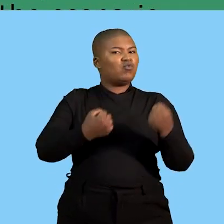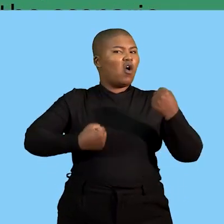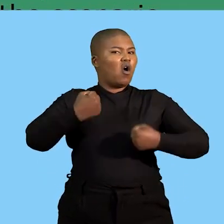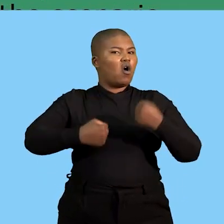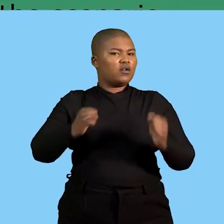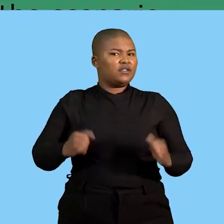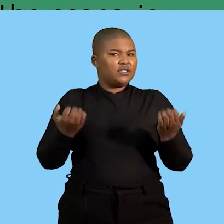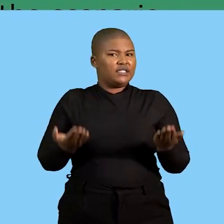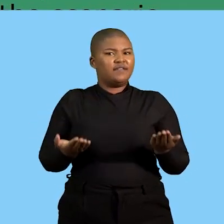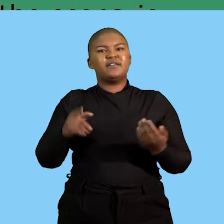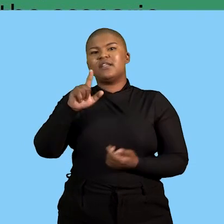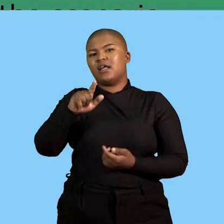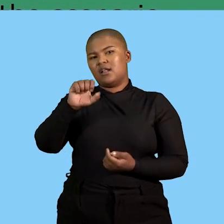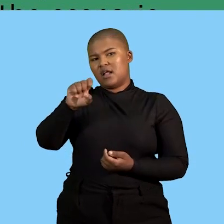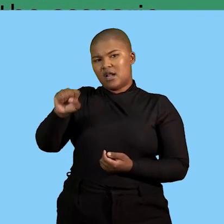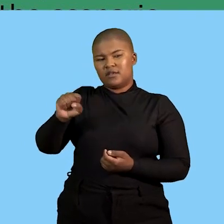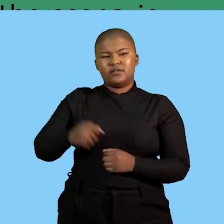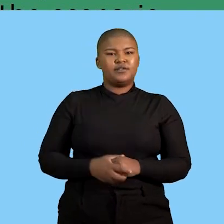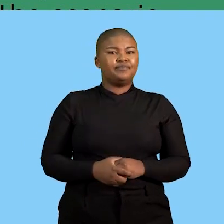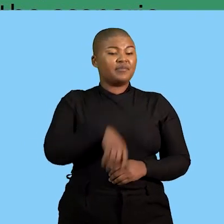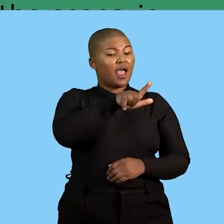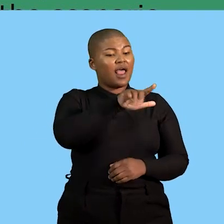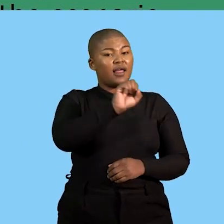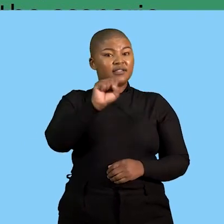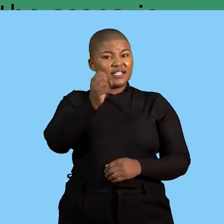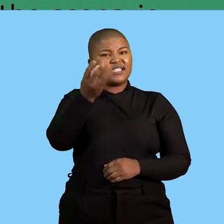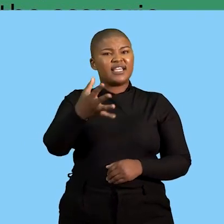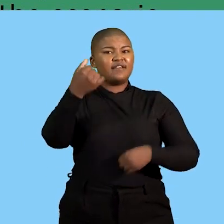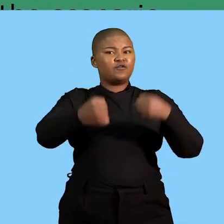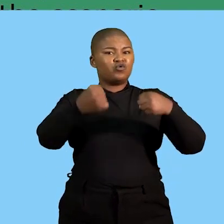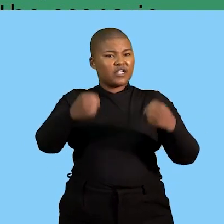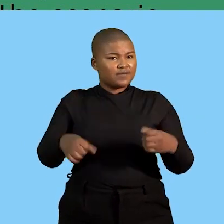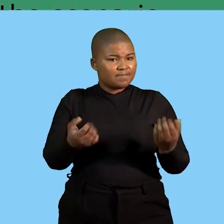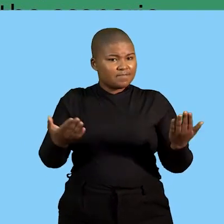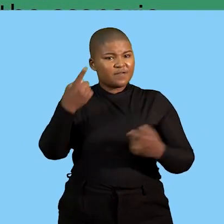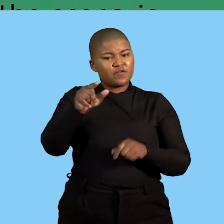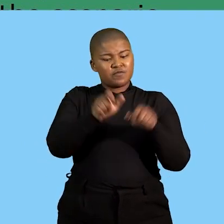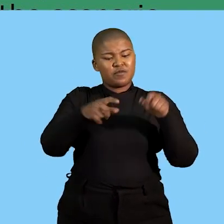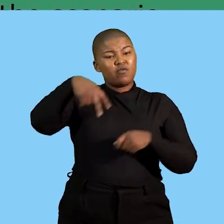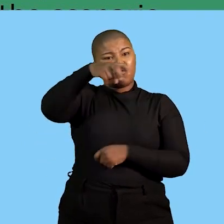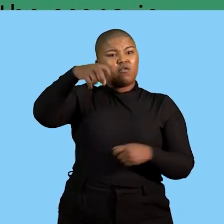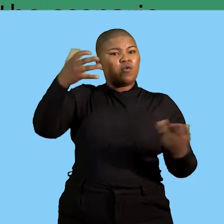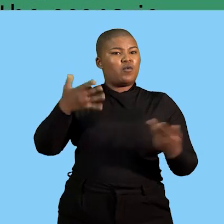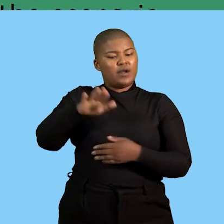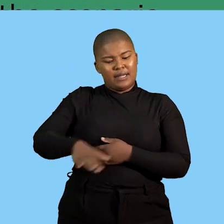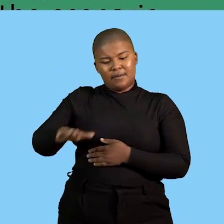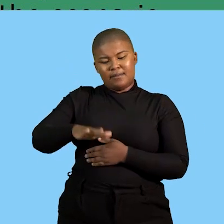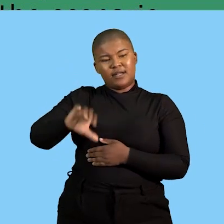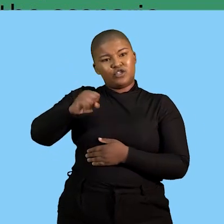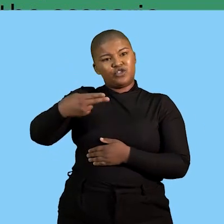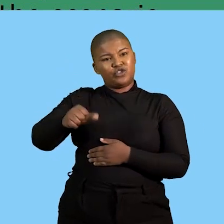Shuttle Services provides transportation services for tourists in Sharpeville.